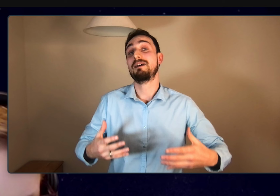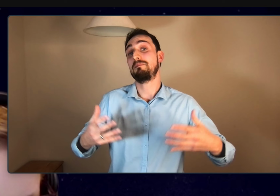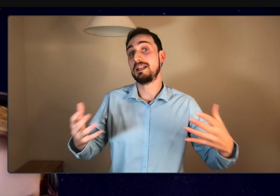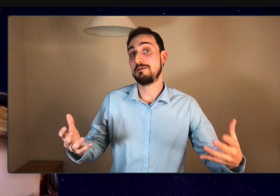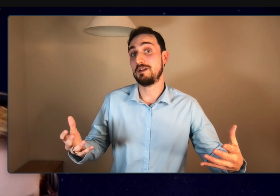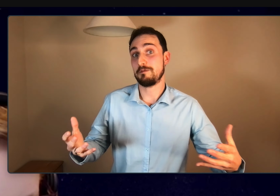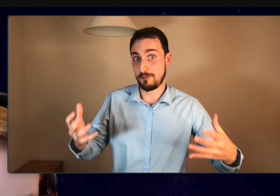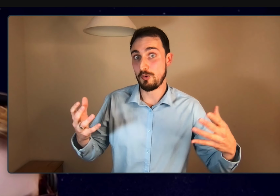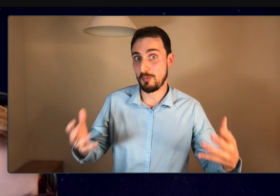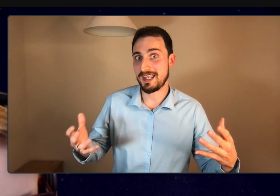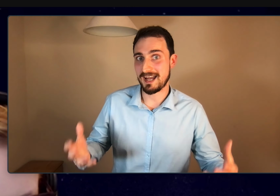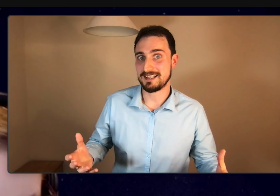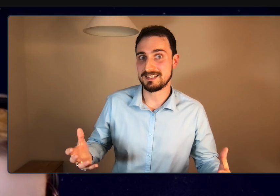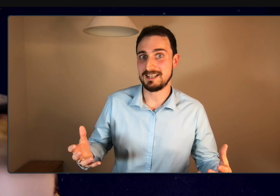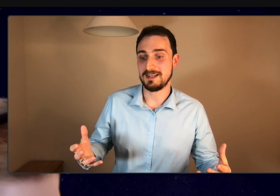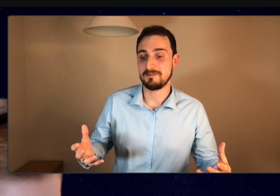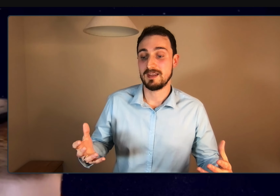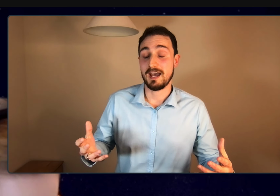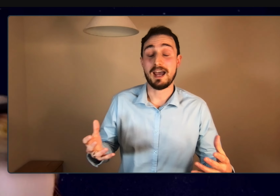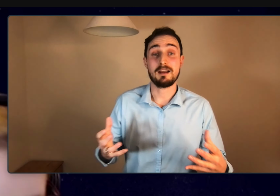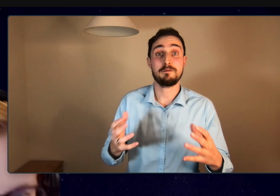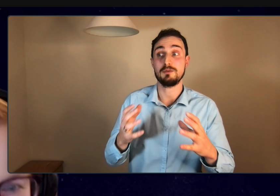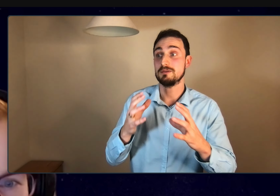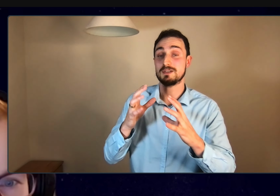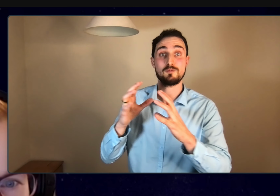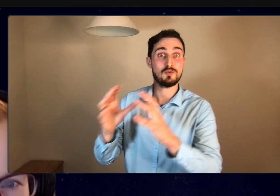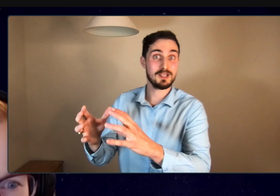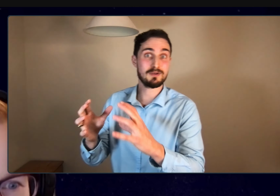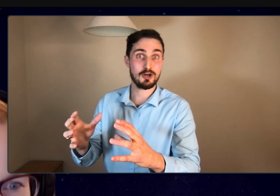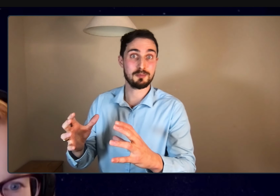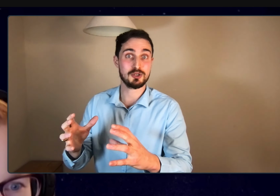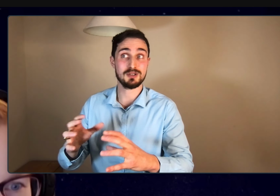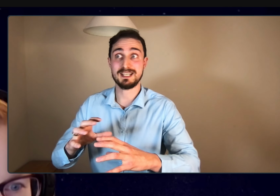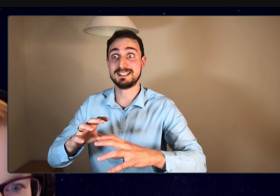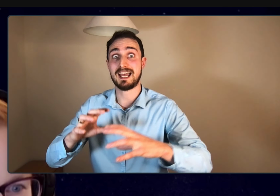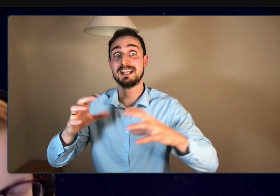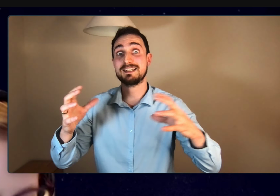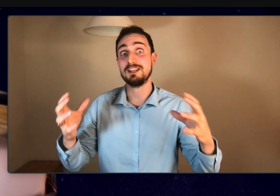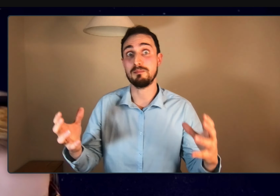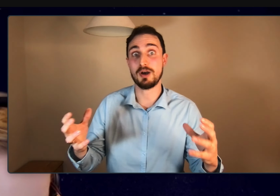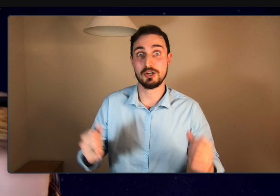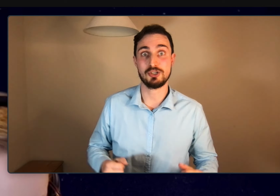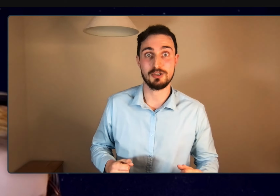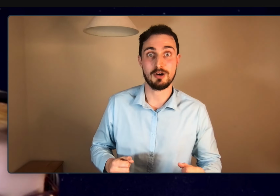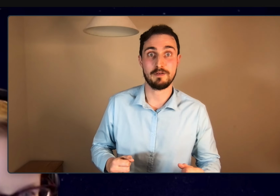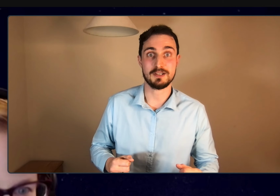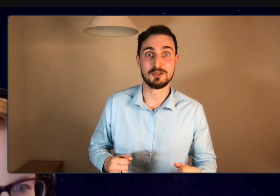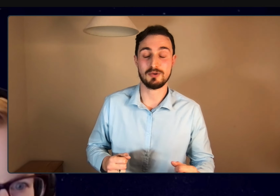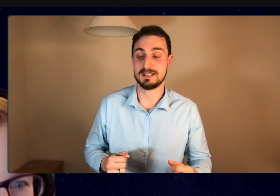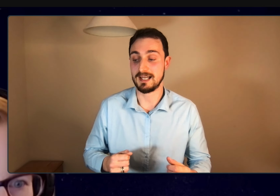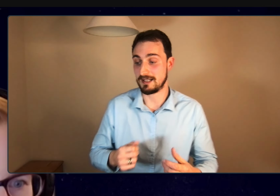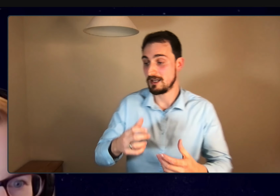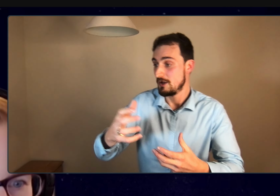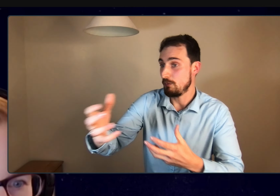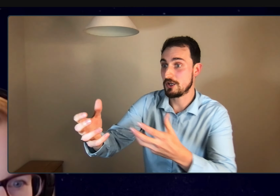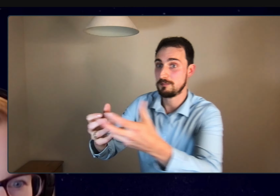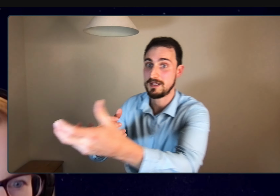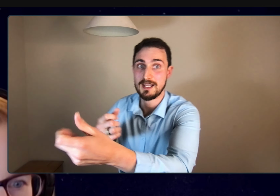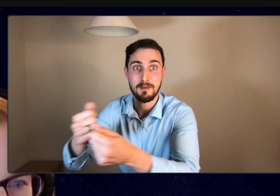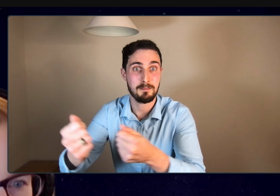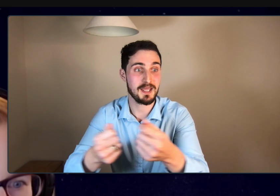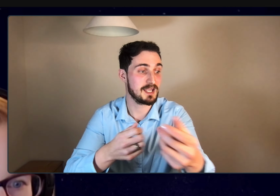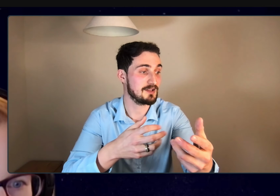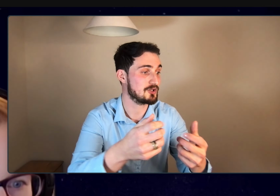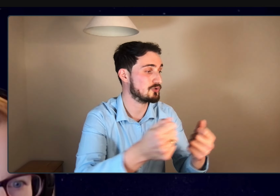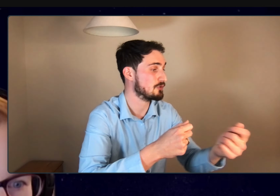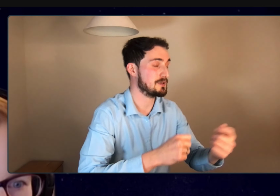audience can't benefit from what we can't see. And I feel there were some really great opportunities to add to the immersion of her storytelling. We could